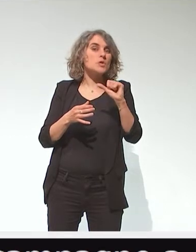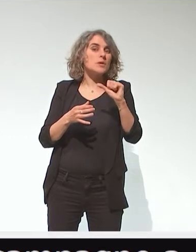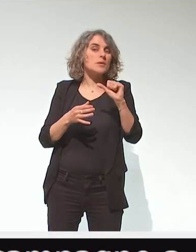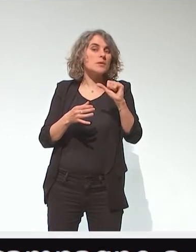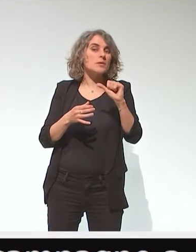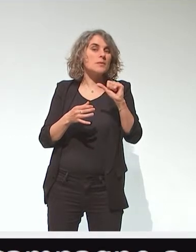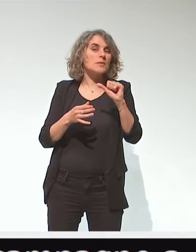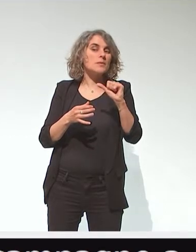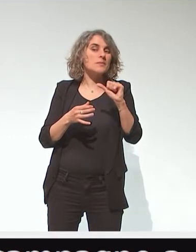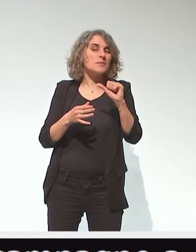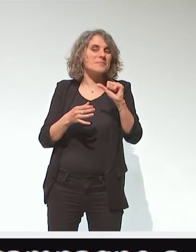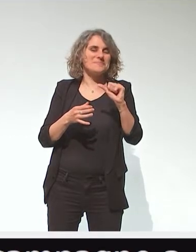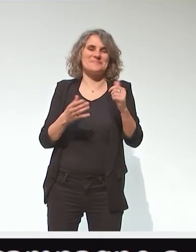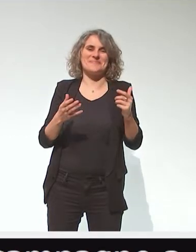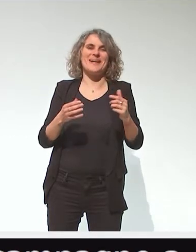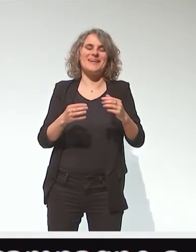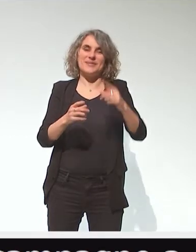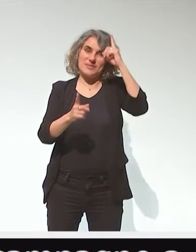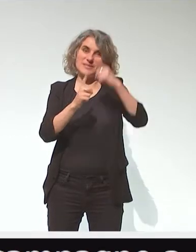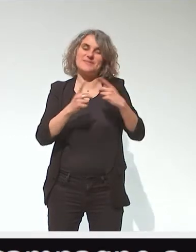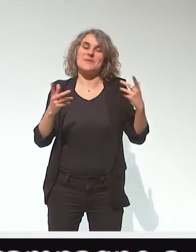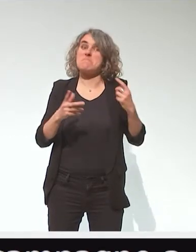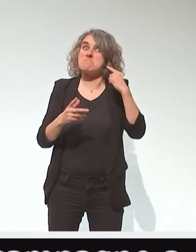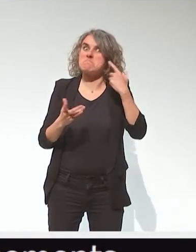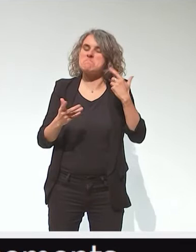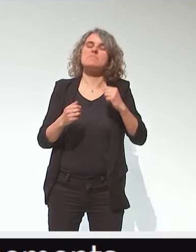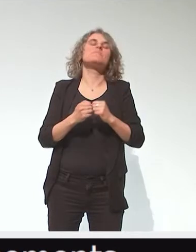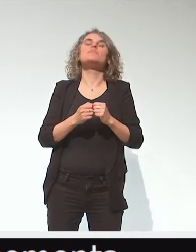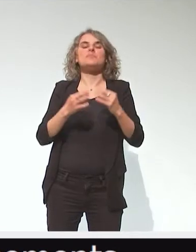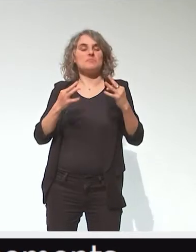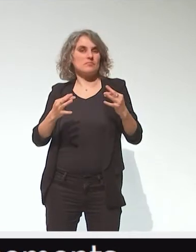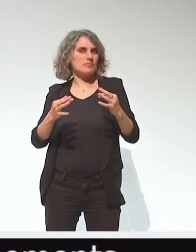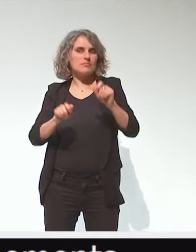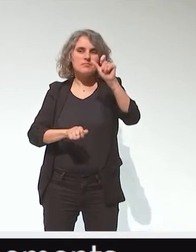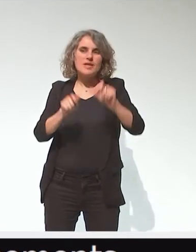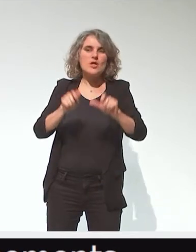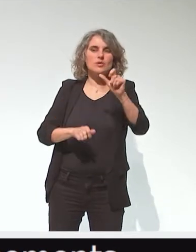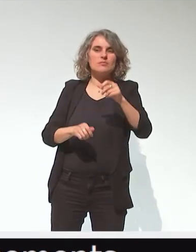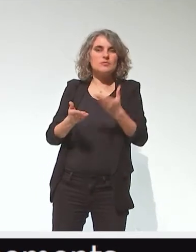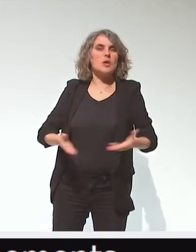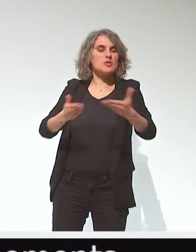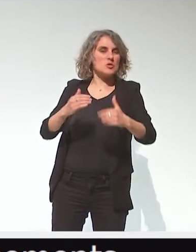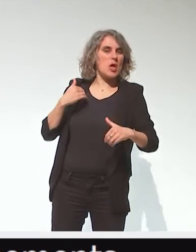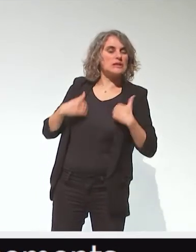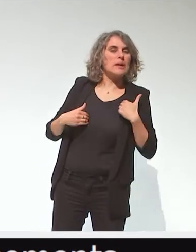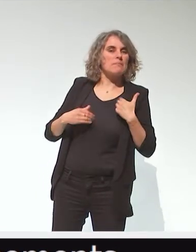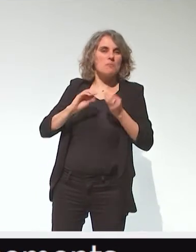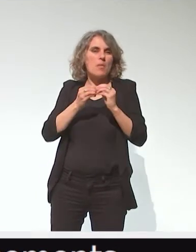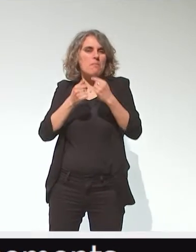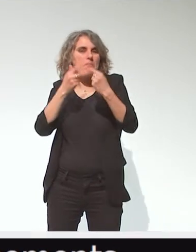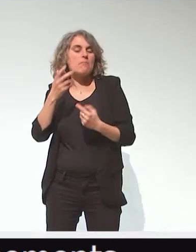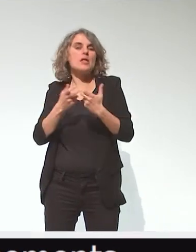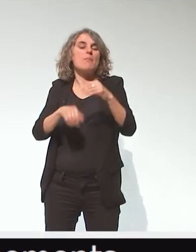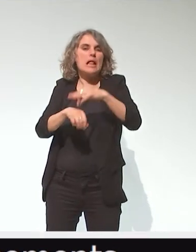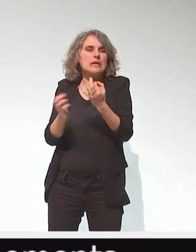which we believe it would be a good way for managing, for example, chronic diseases or preventing the risks